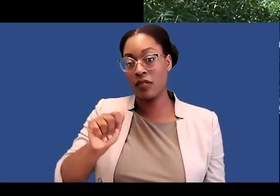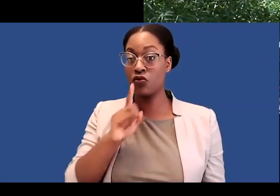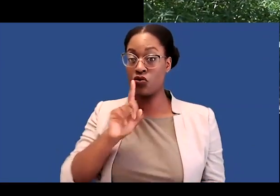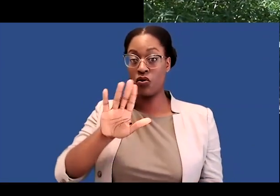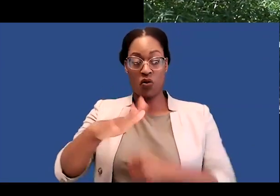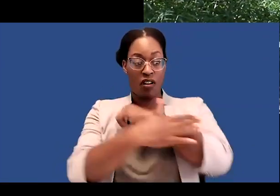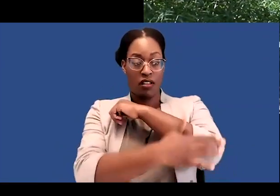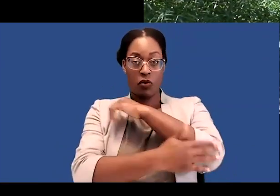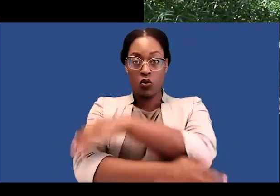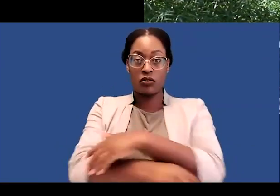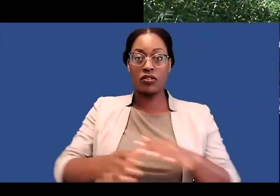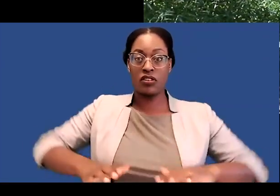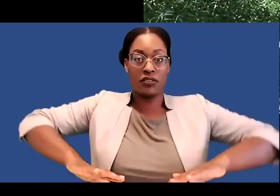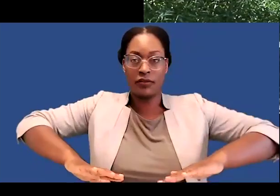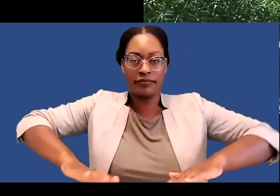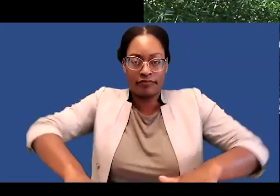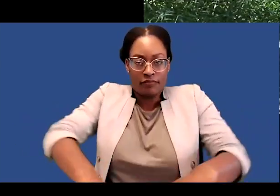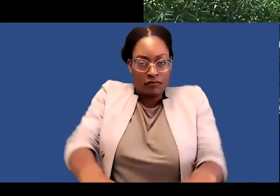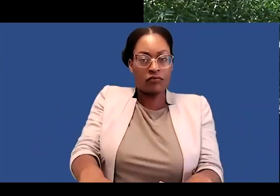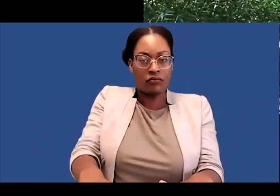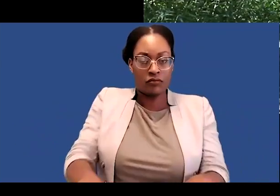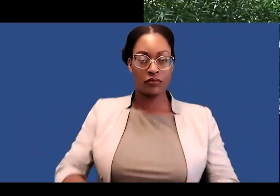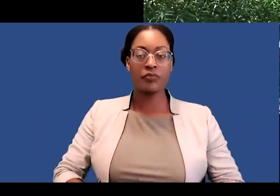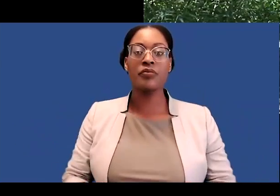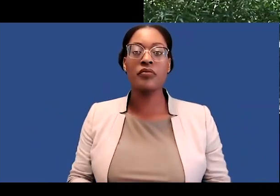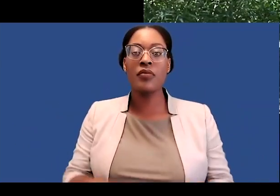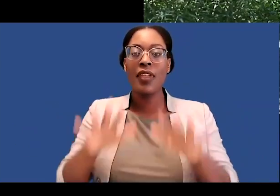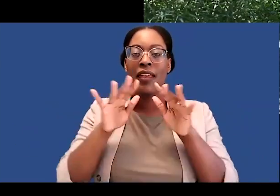Inhale up into full cobra or up dog.